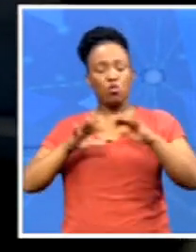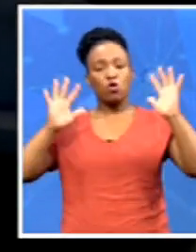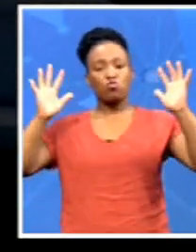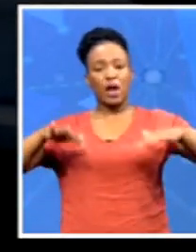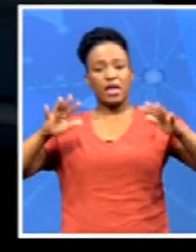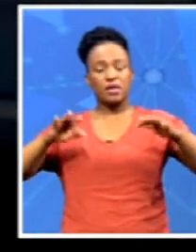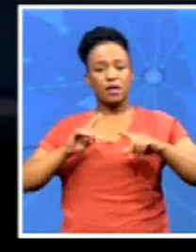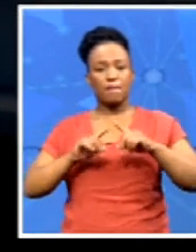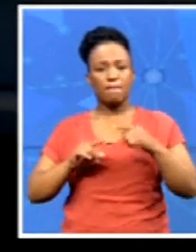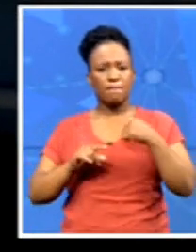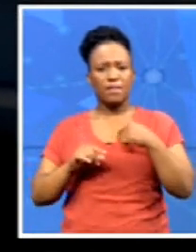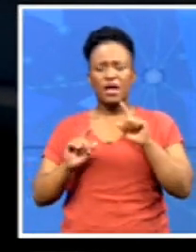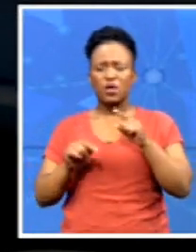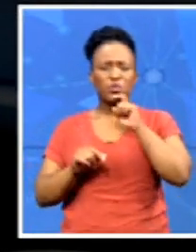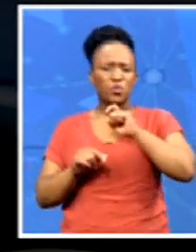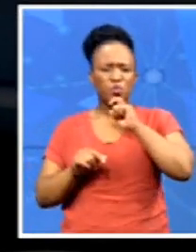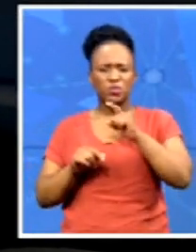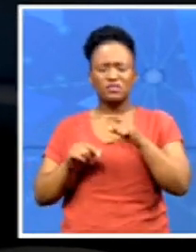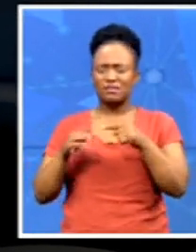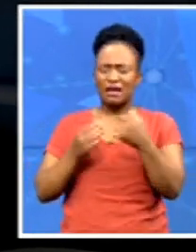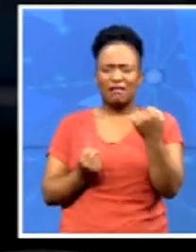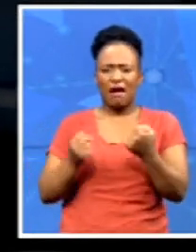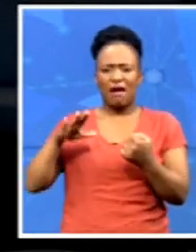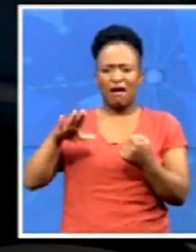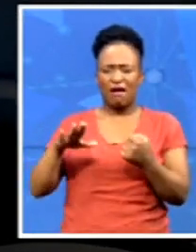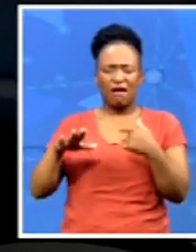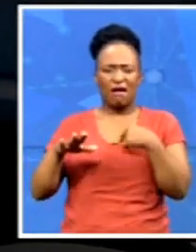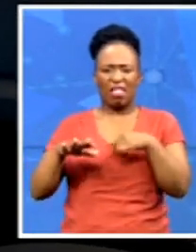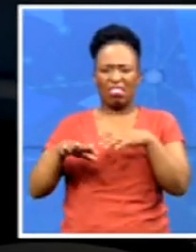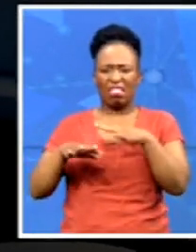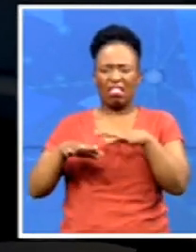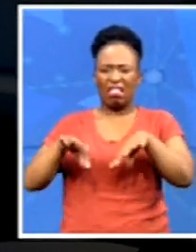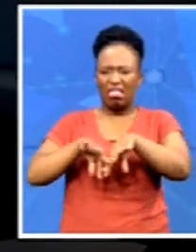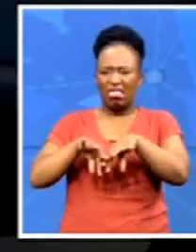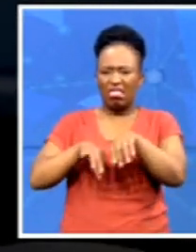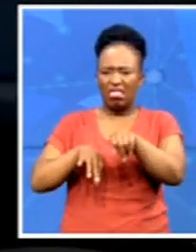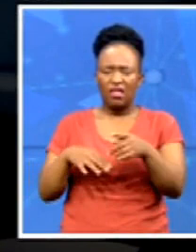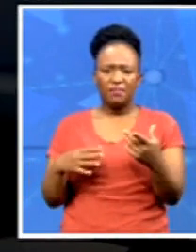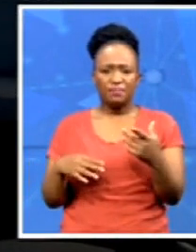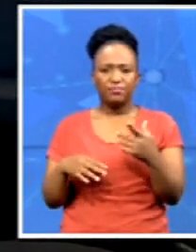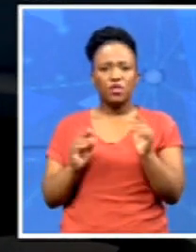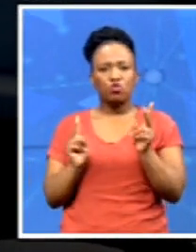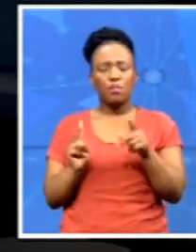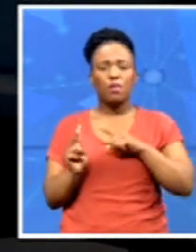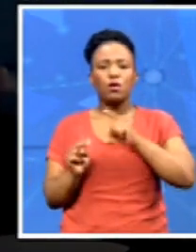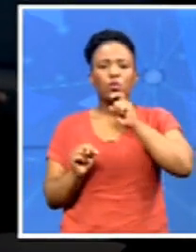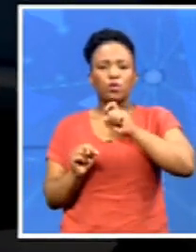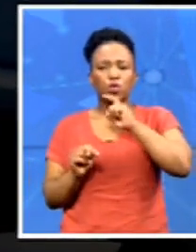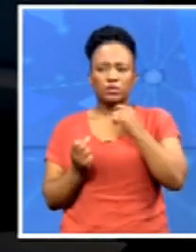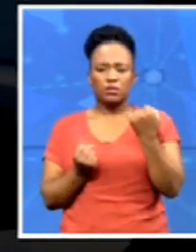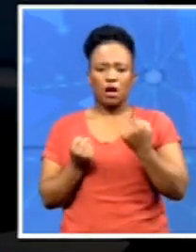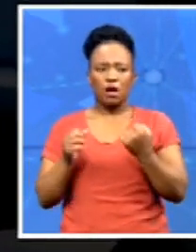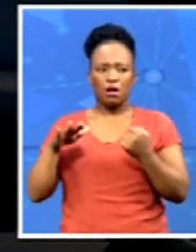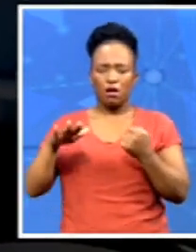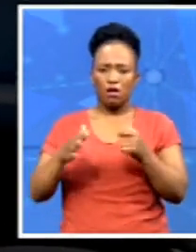And so this is the biggest challenge. We normally use this car wash. We know that it's a 5-star car wash with a lot of water, a lot of cars. There's a lot of cars